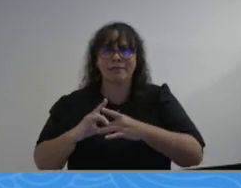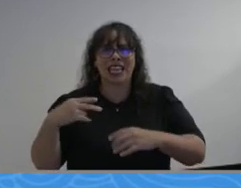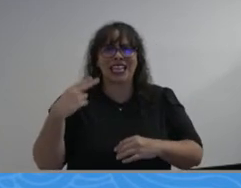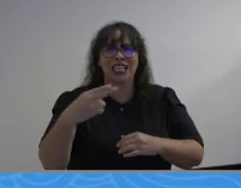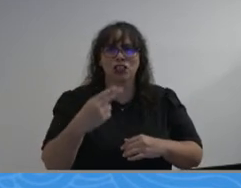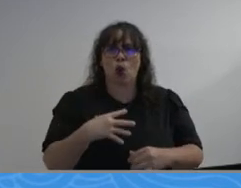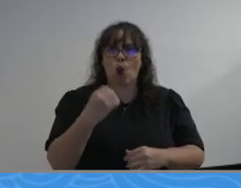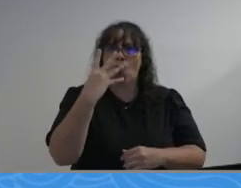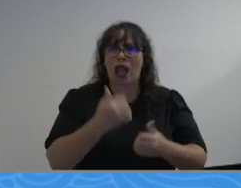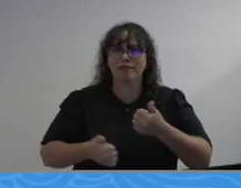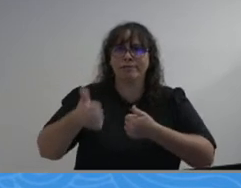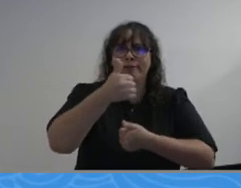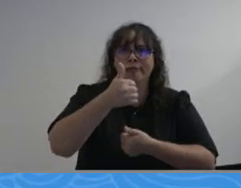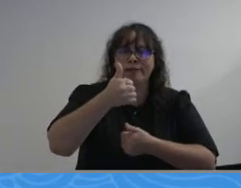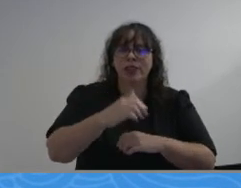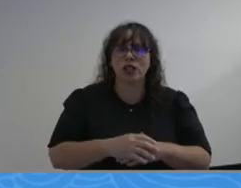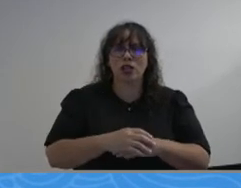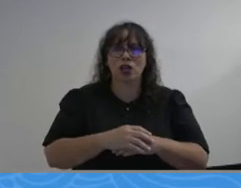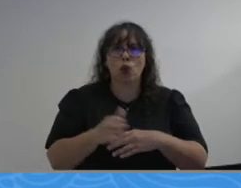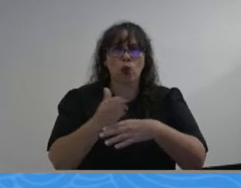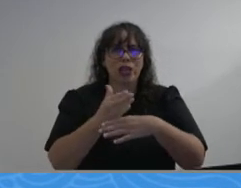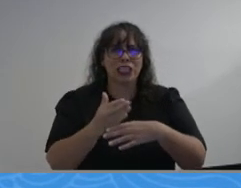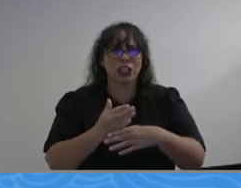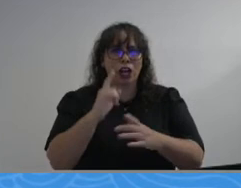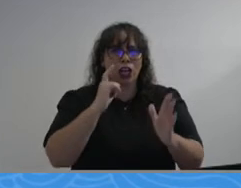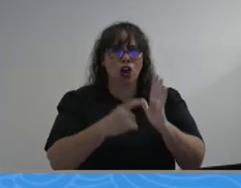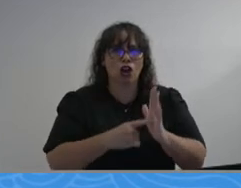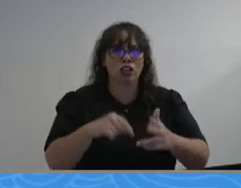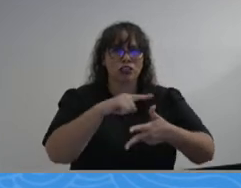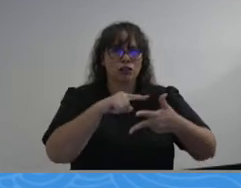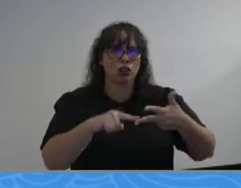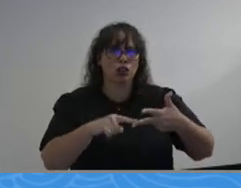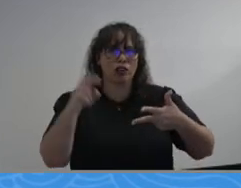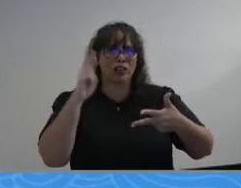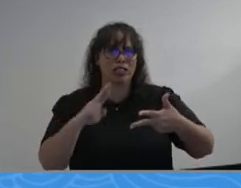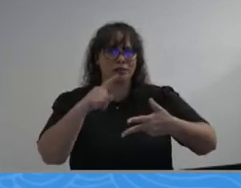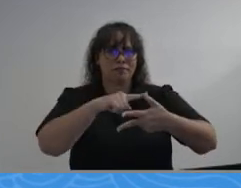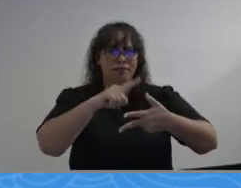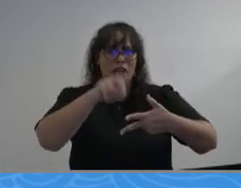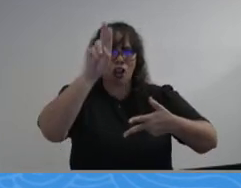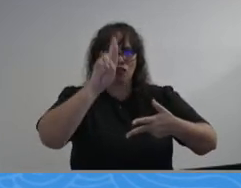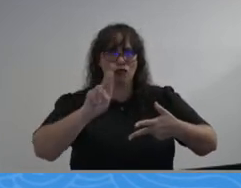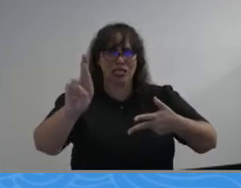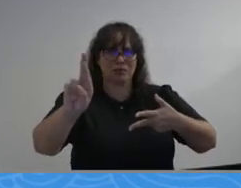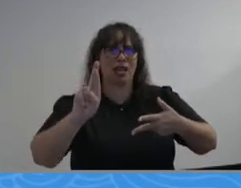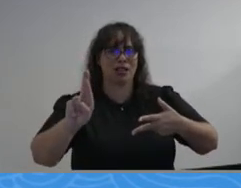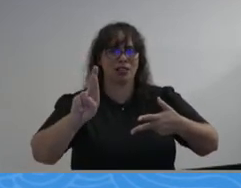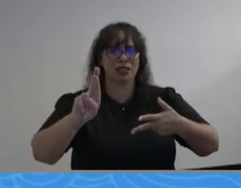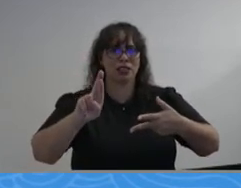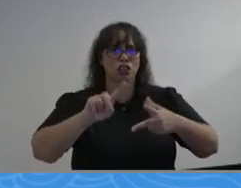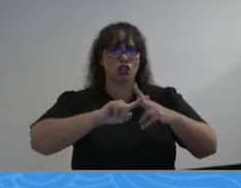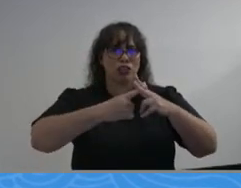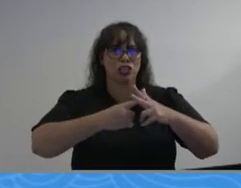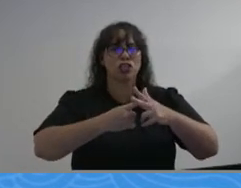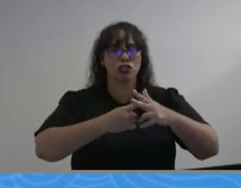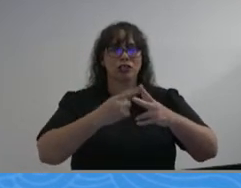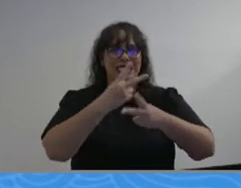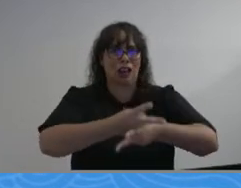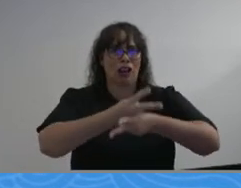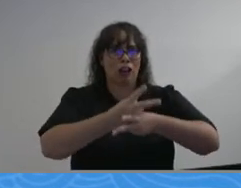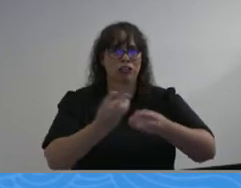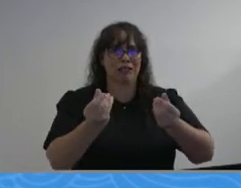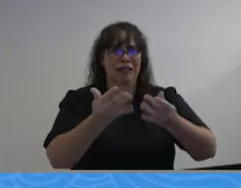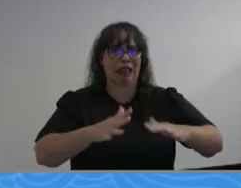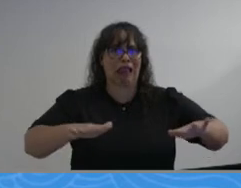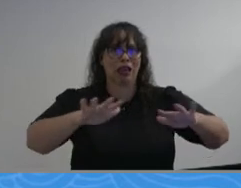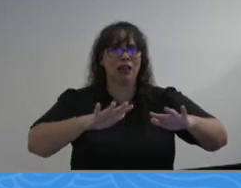We share these acknowledgments for three reasons. One, to pay respects to the original caretakers of the land. Two, to